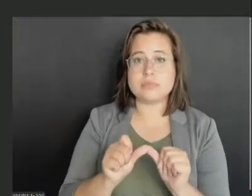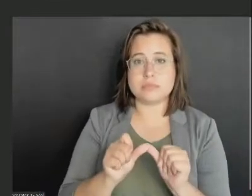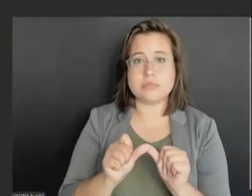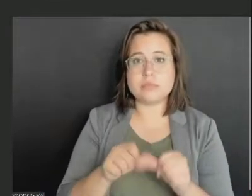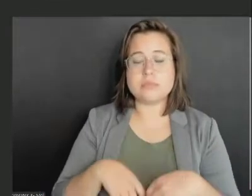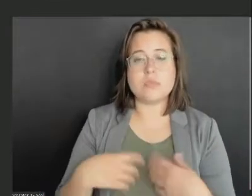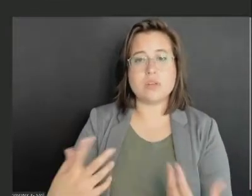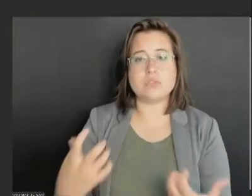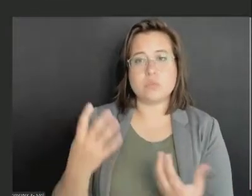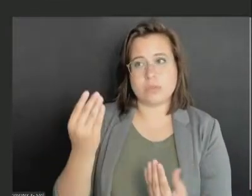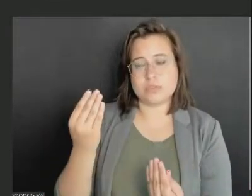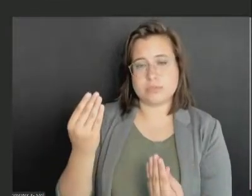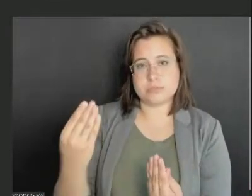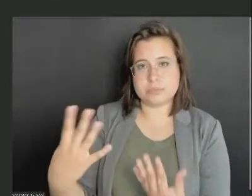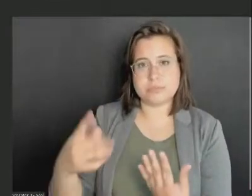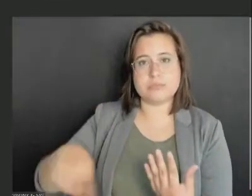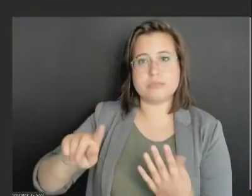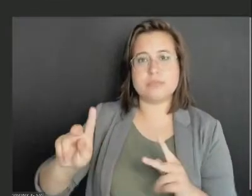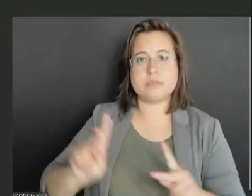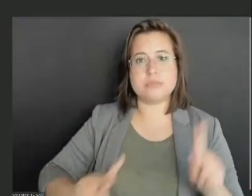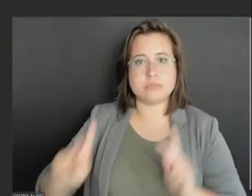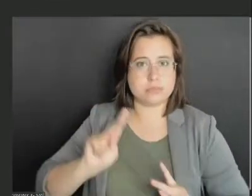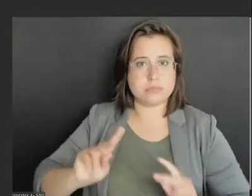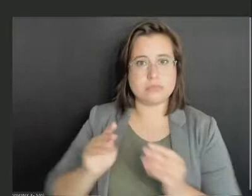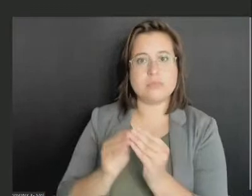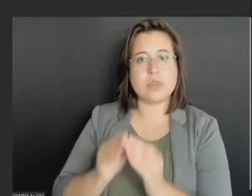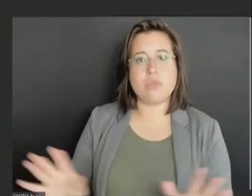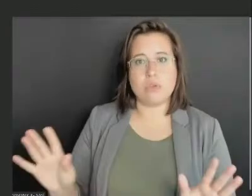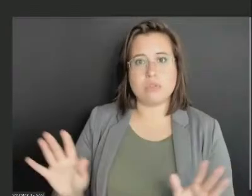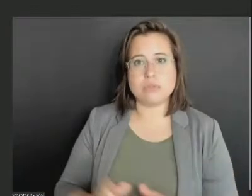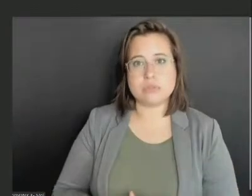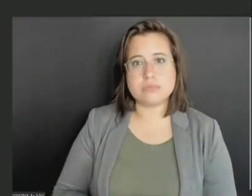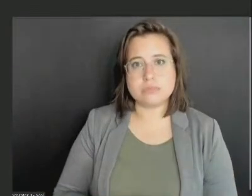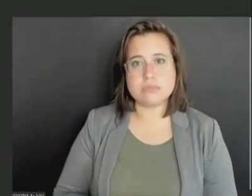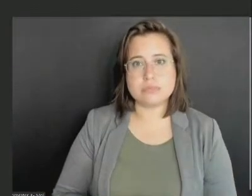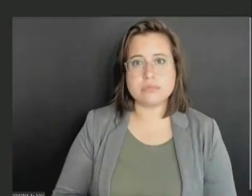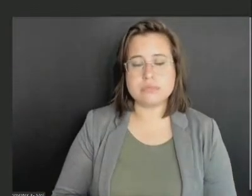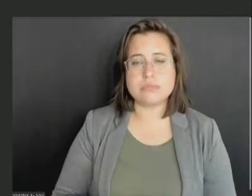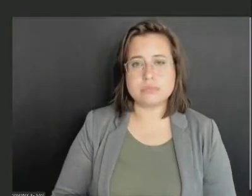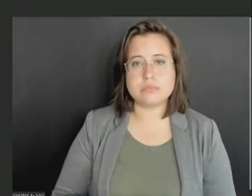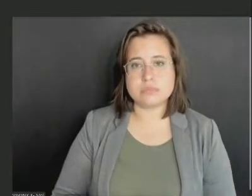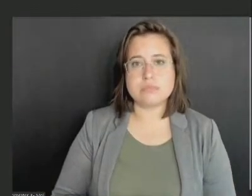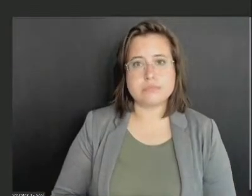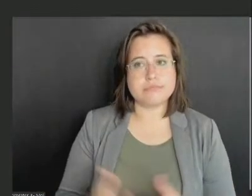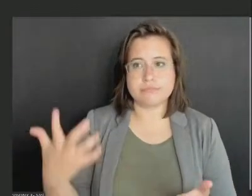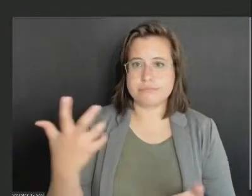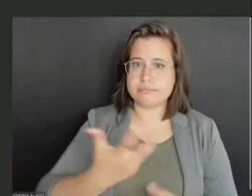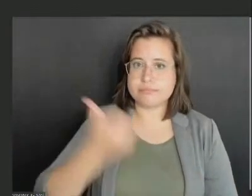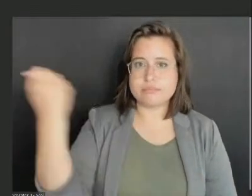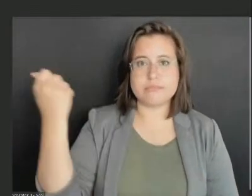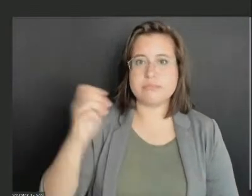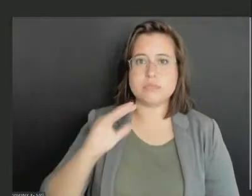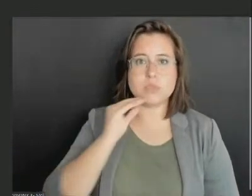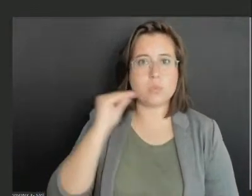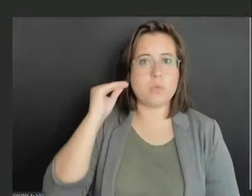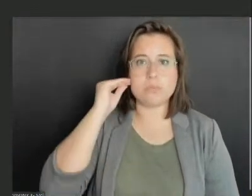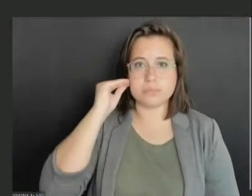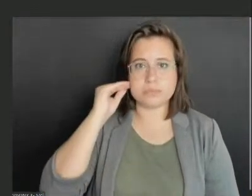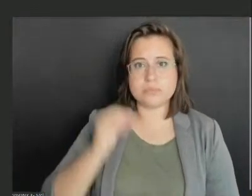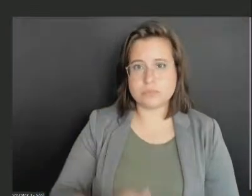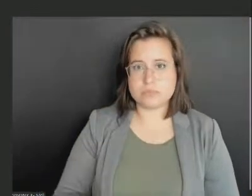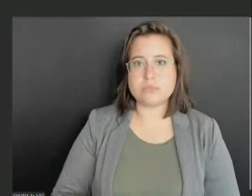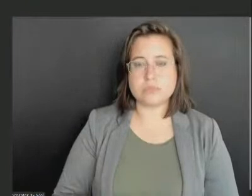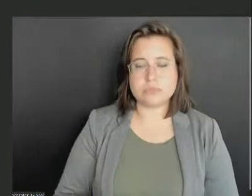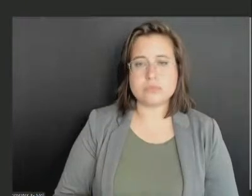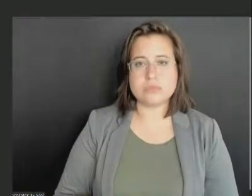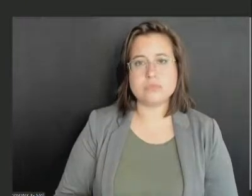those people that's been lost, stripping from their homes, and a root